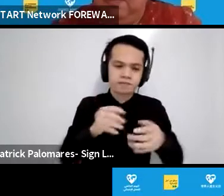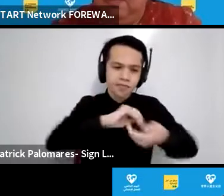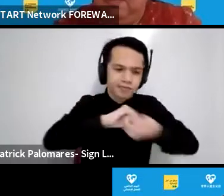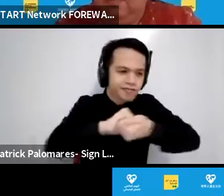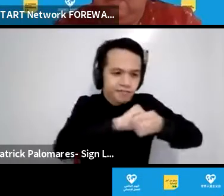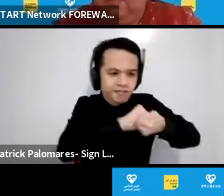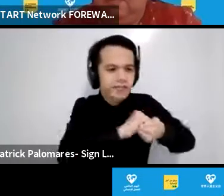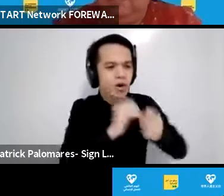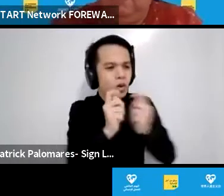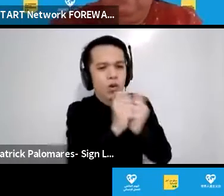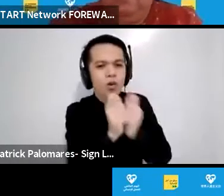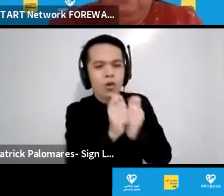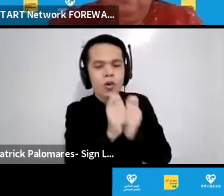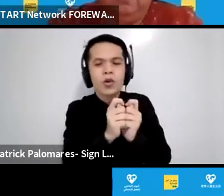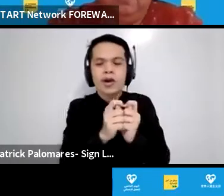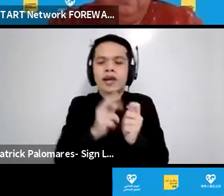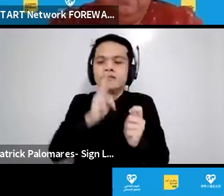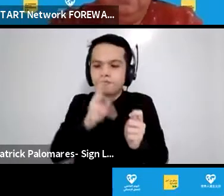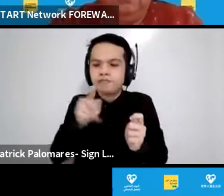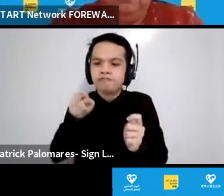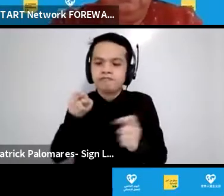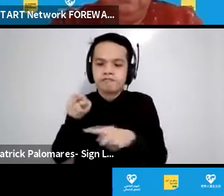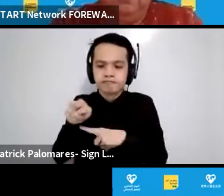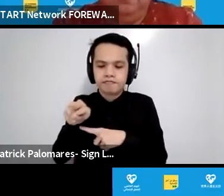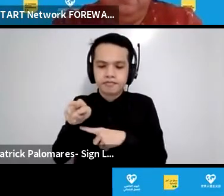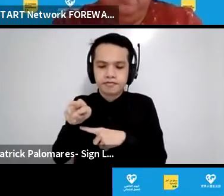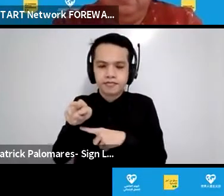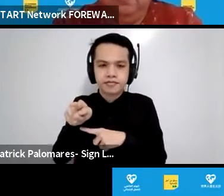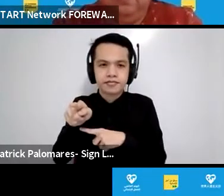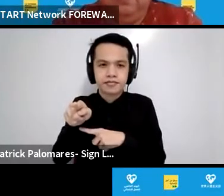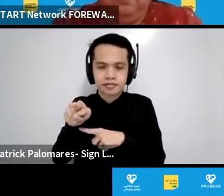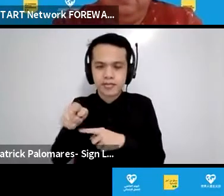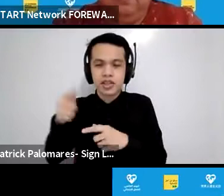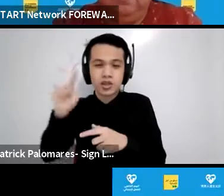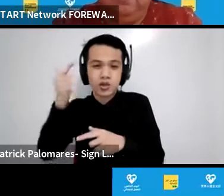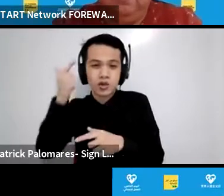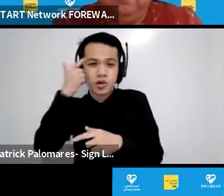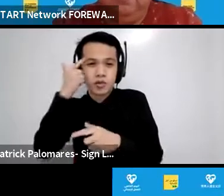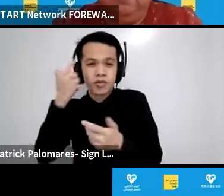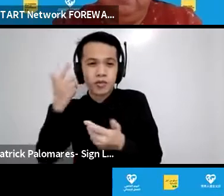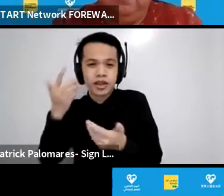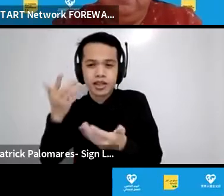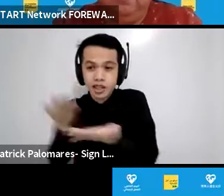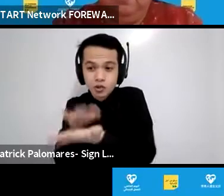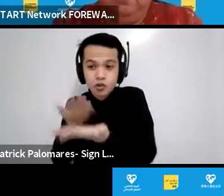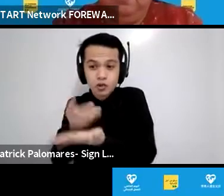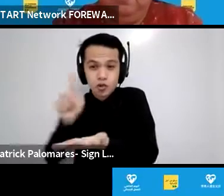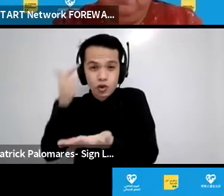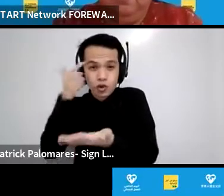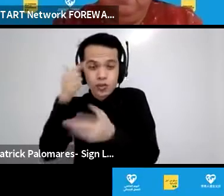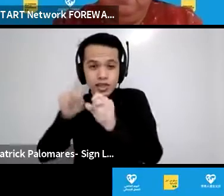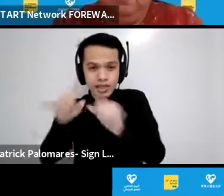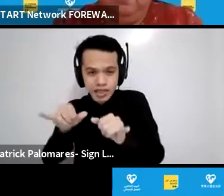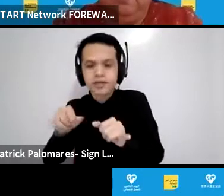to ensure that the newborn government are fully supported in terms